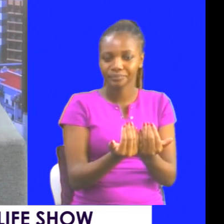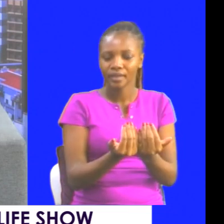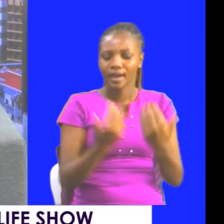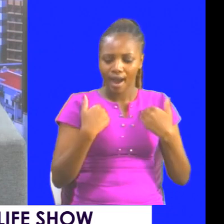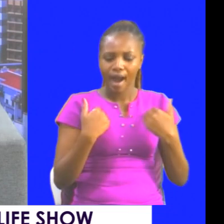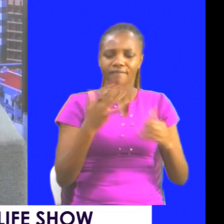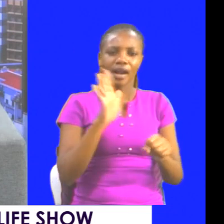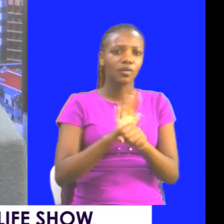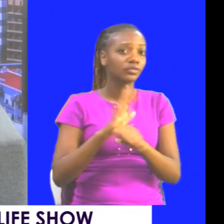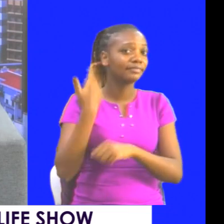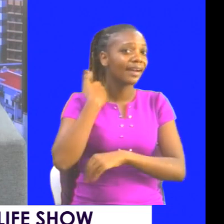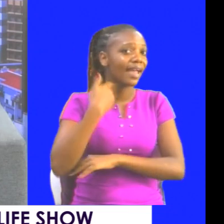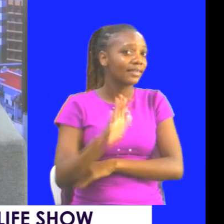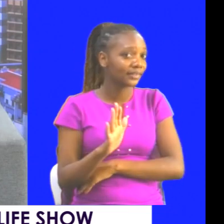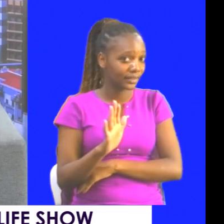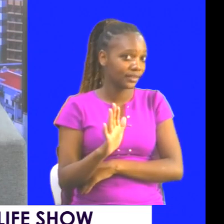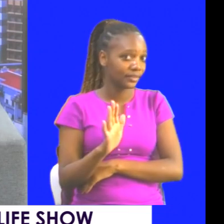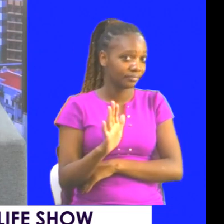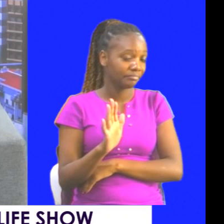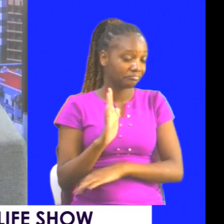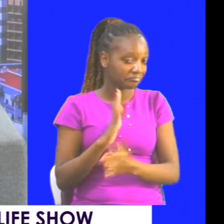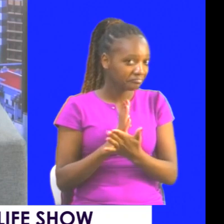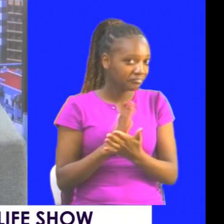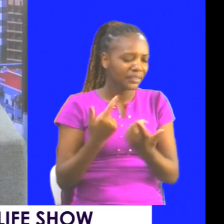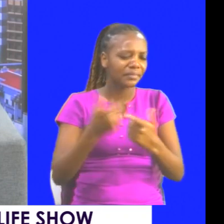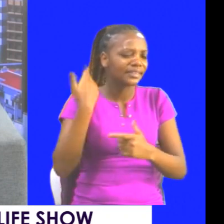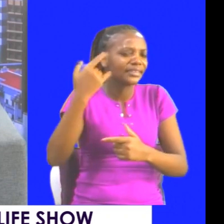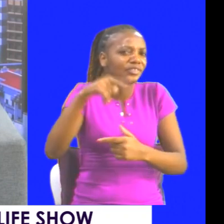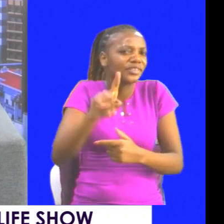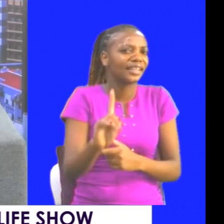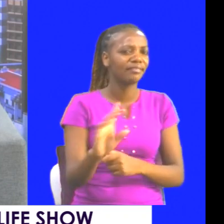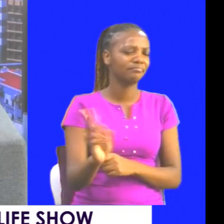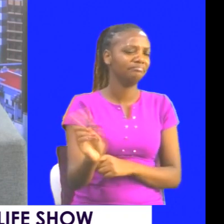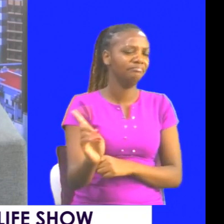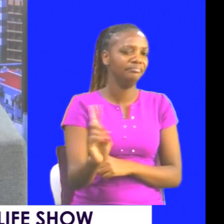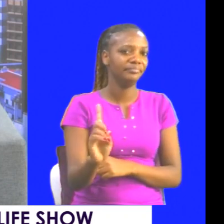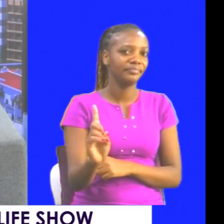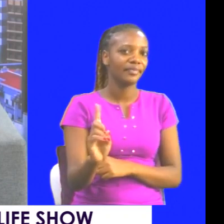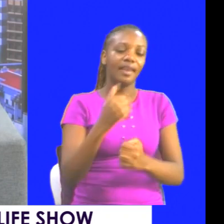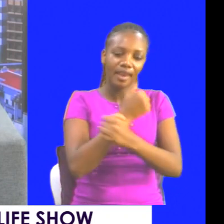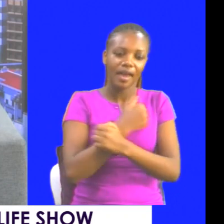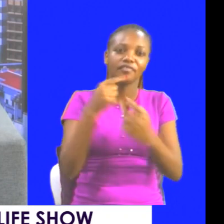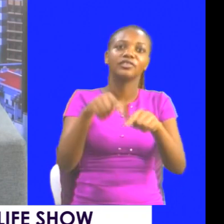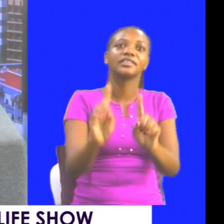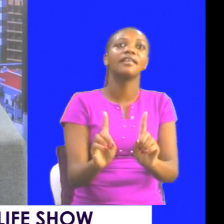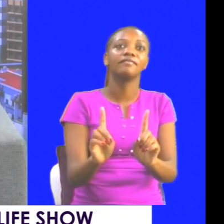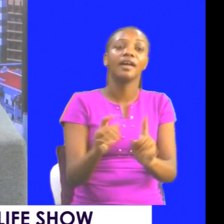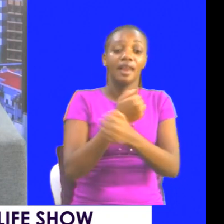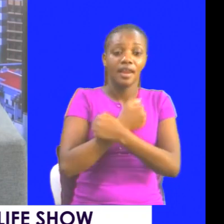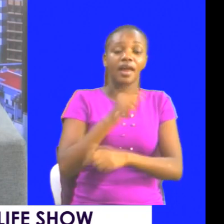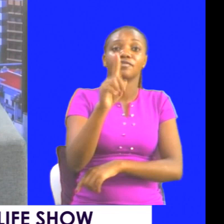of hatred that may fly around, but don't hate you. Don't hate you. Love